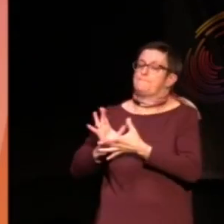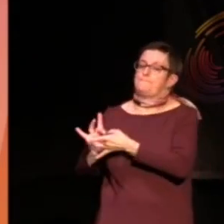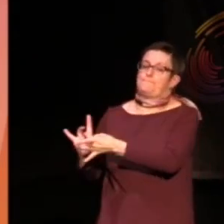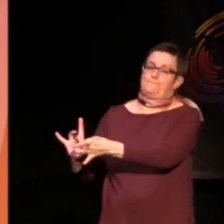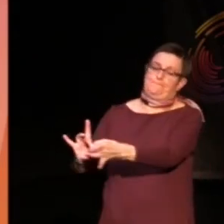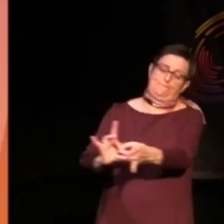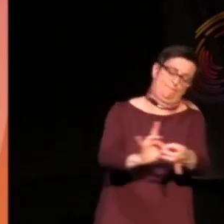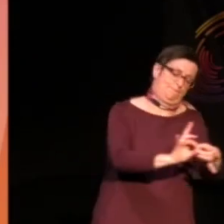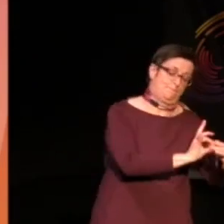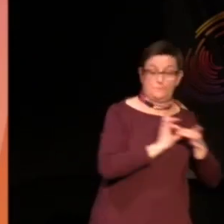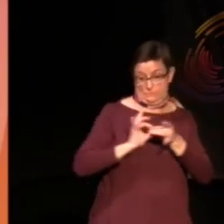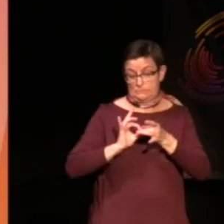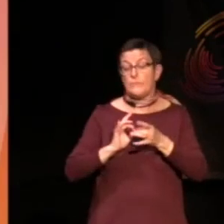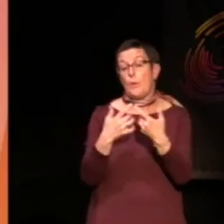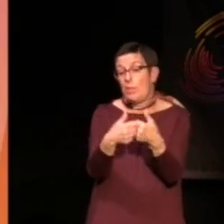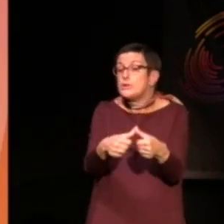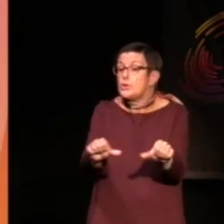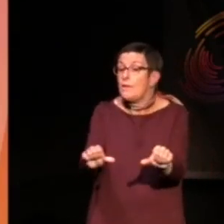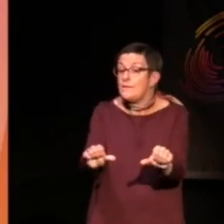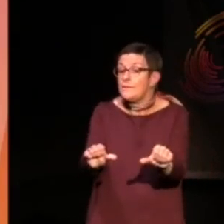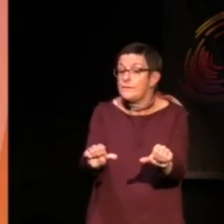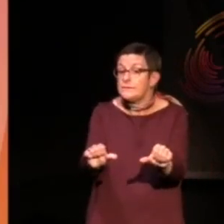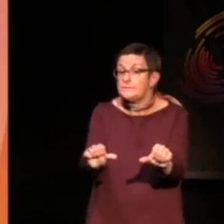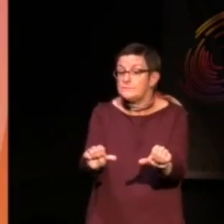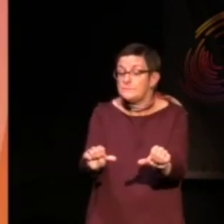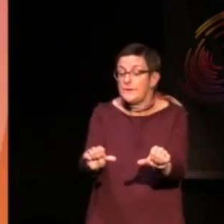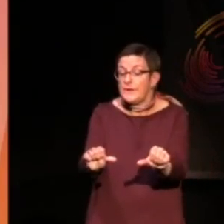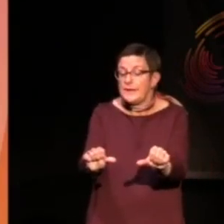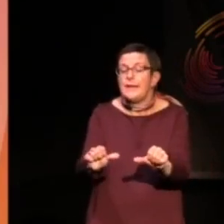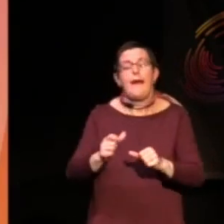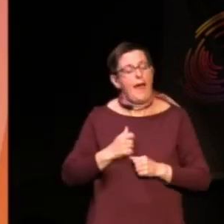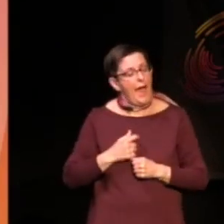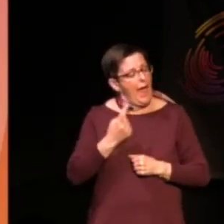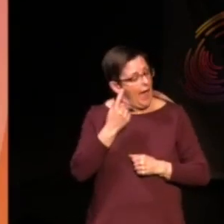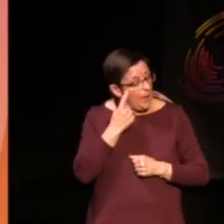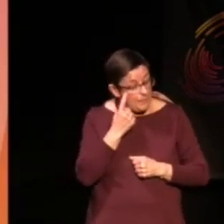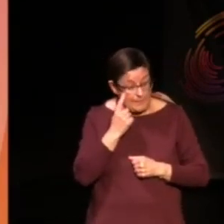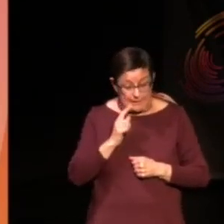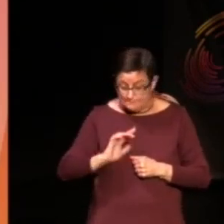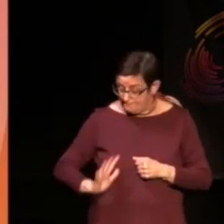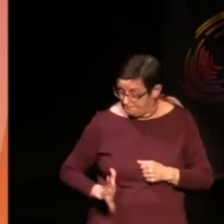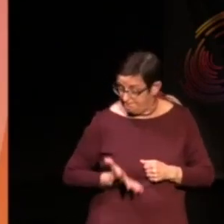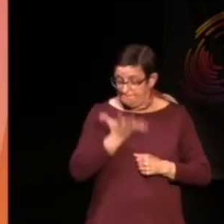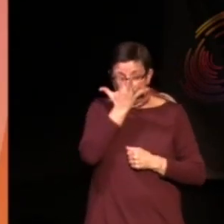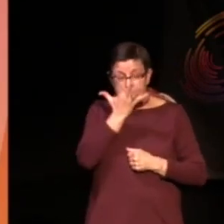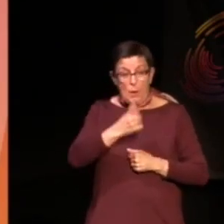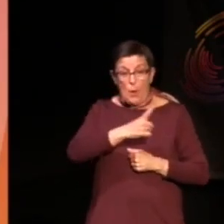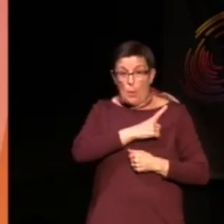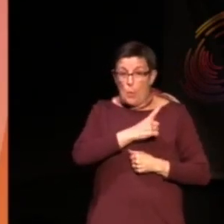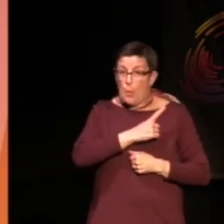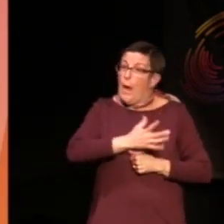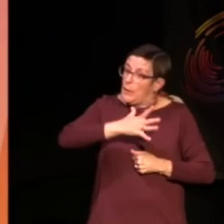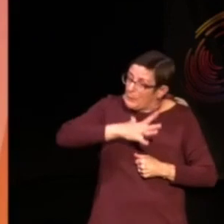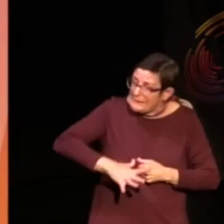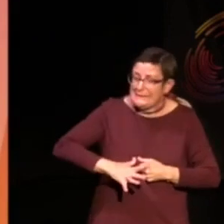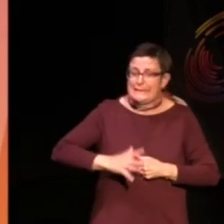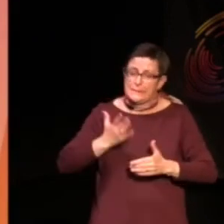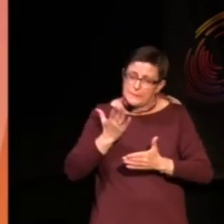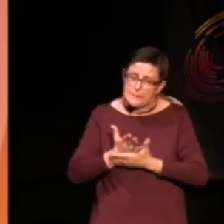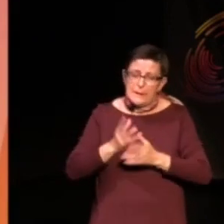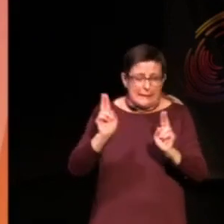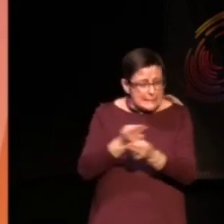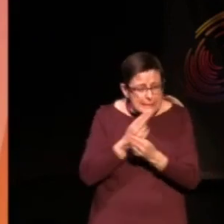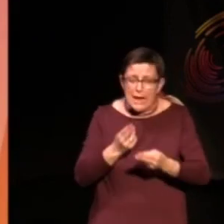nativism, tribalism, or isolationism. I think it's utterly shameful that at a time when we so obviously need